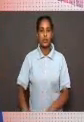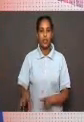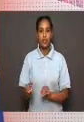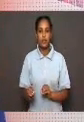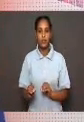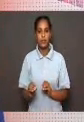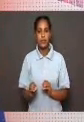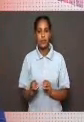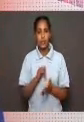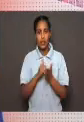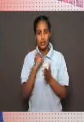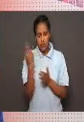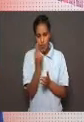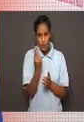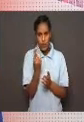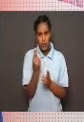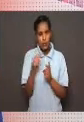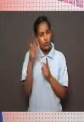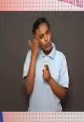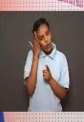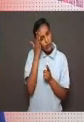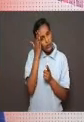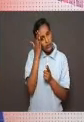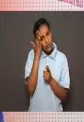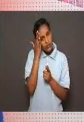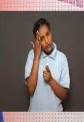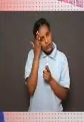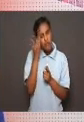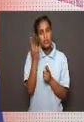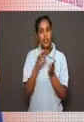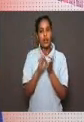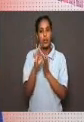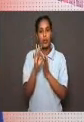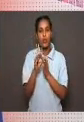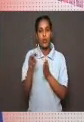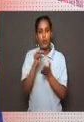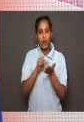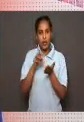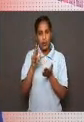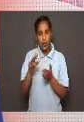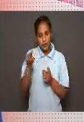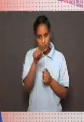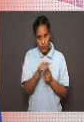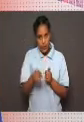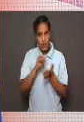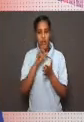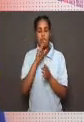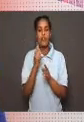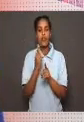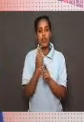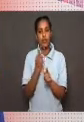Students, it is important to note that the number of molecular orbitals that are